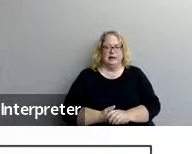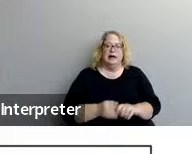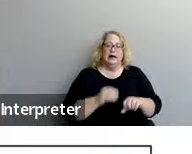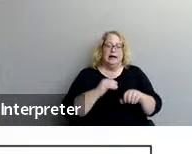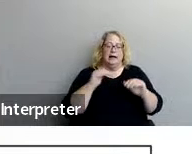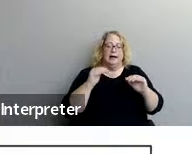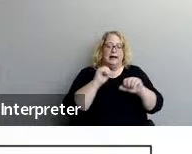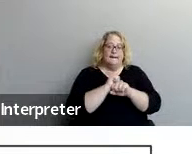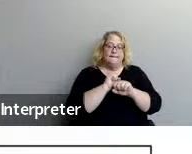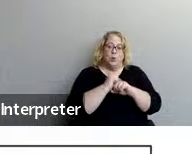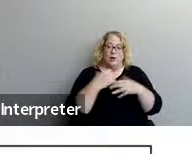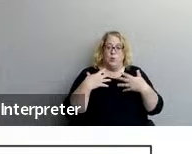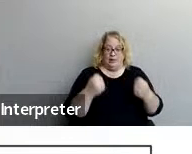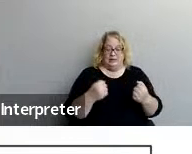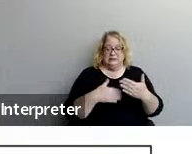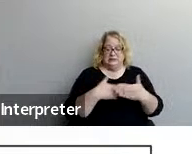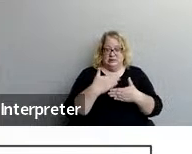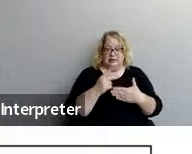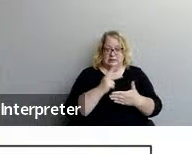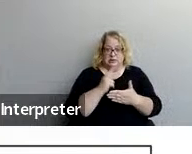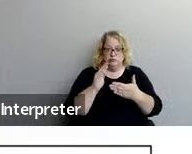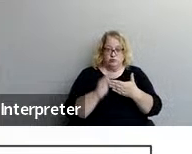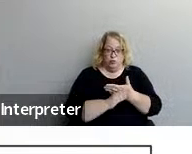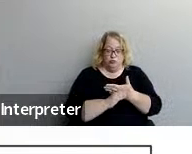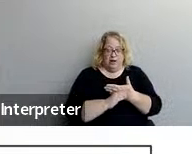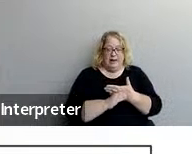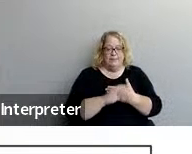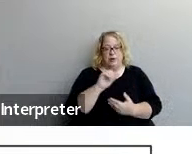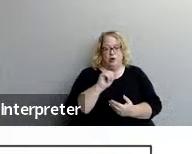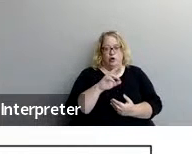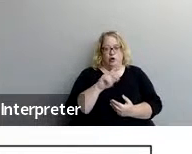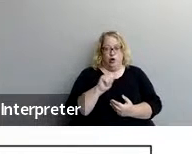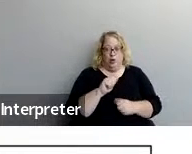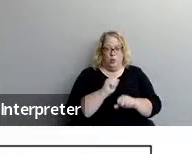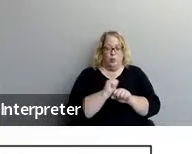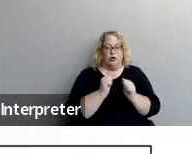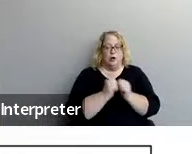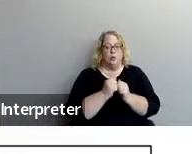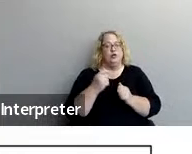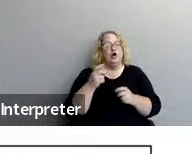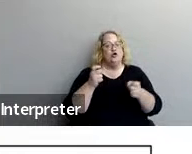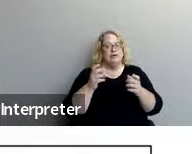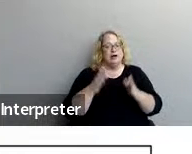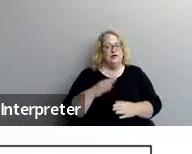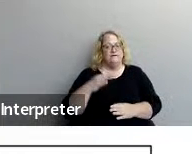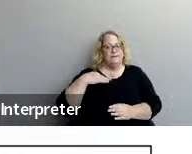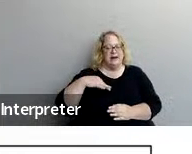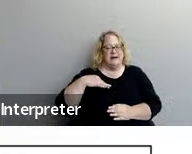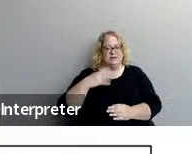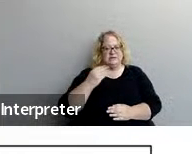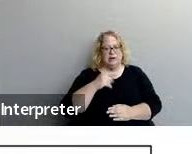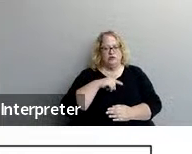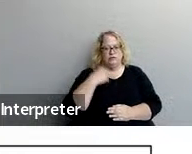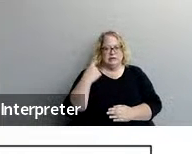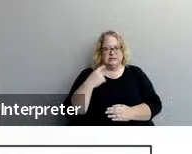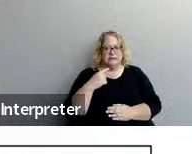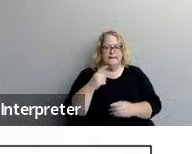Employee wellness is the next program. So this is another one that Carla Reichert worked on with our Director of Benefits and Risk Management, Brenda